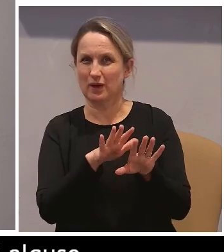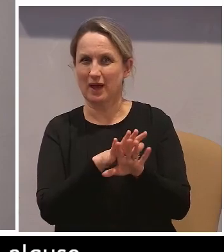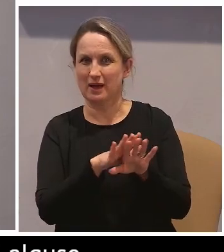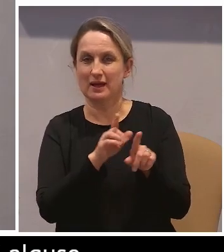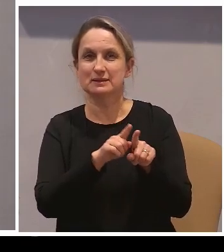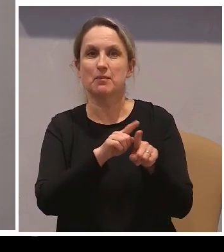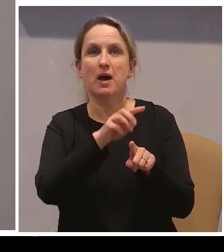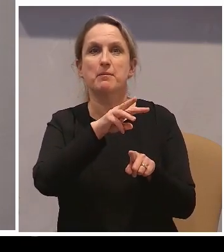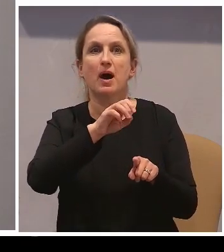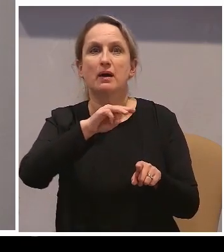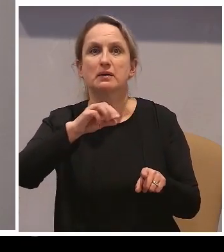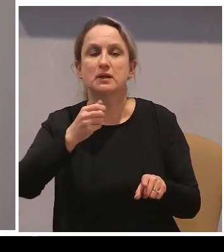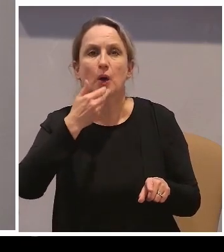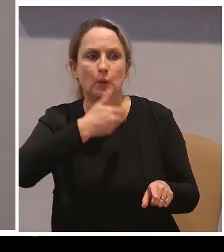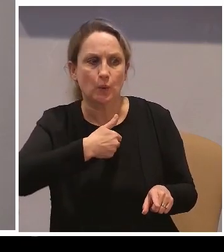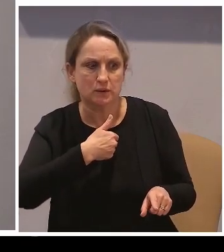temporary.